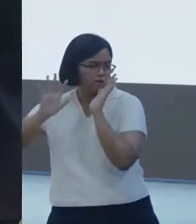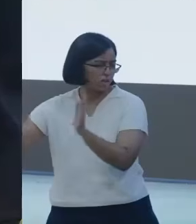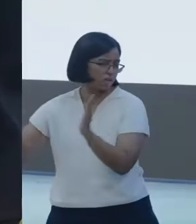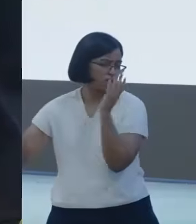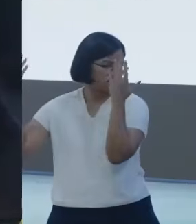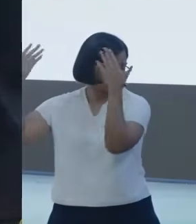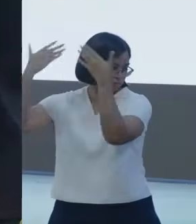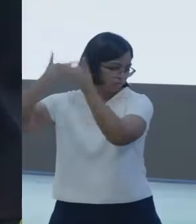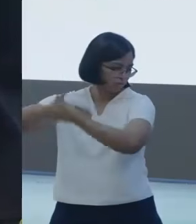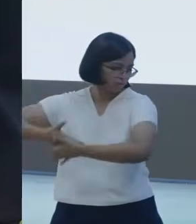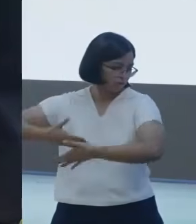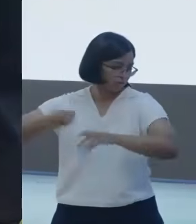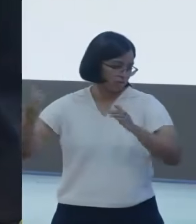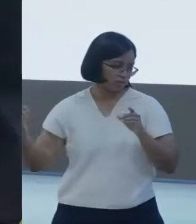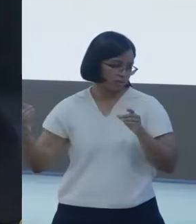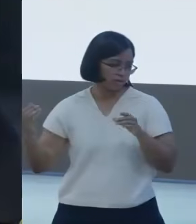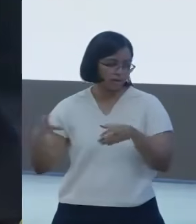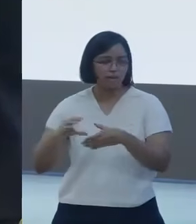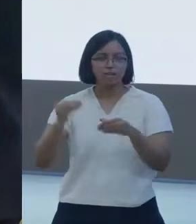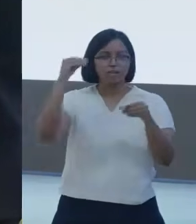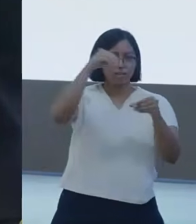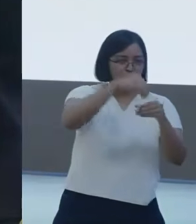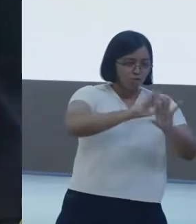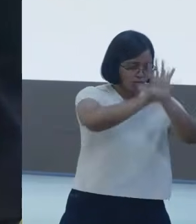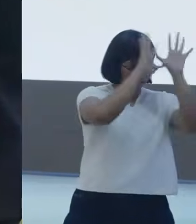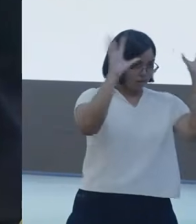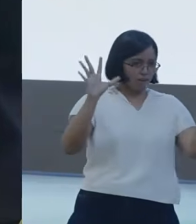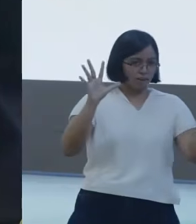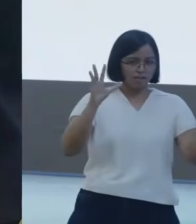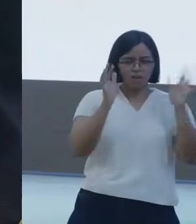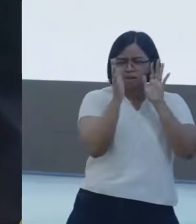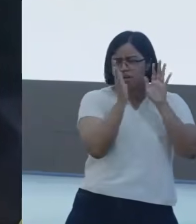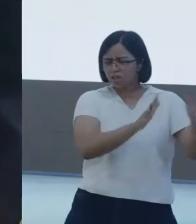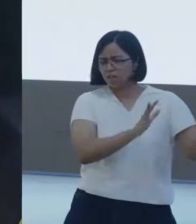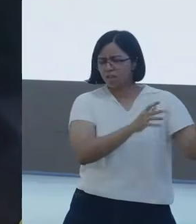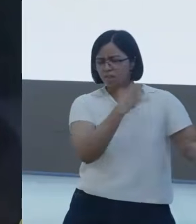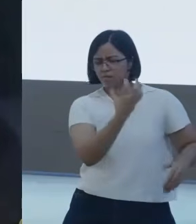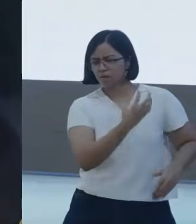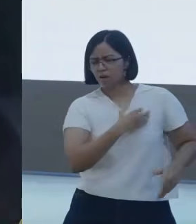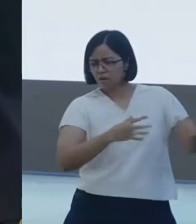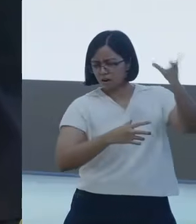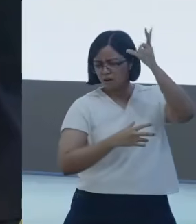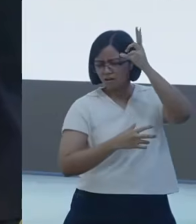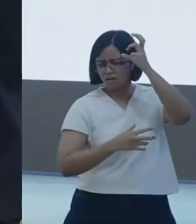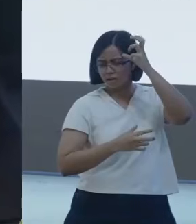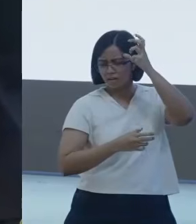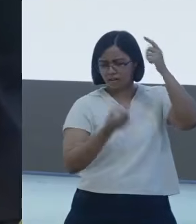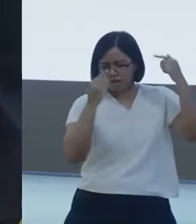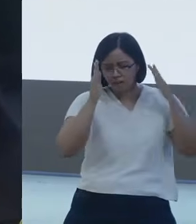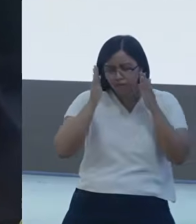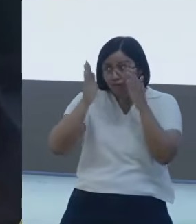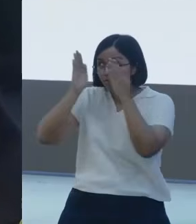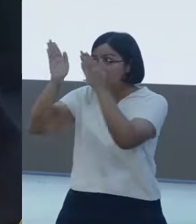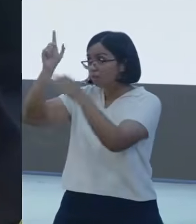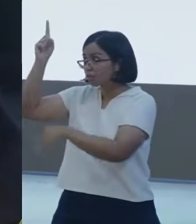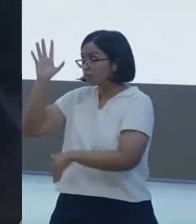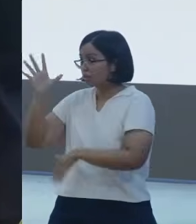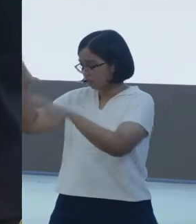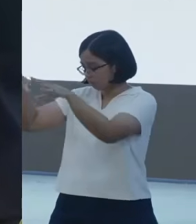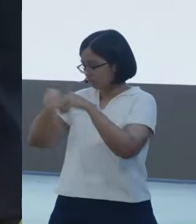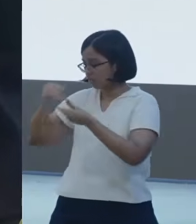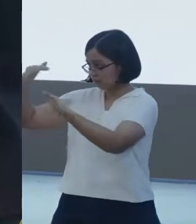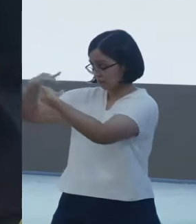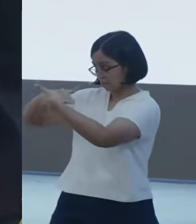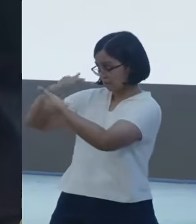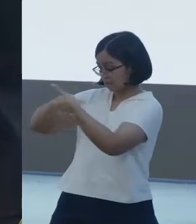and from the power of Satan to God, that they may receive forgiveness of sins and a place among